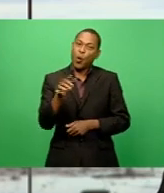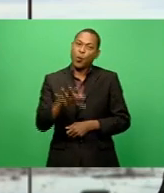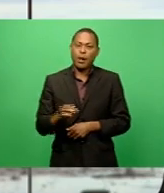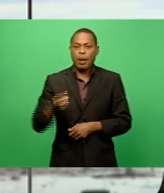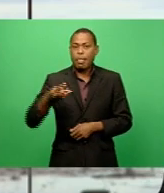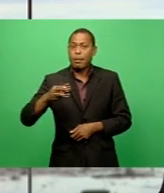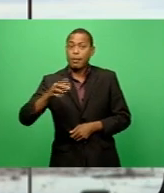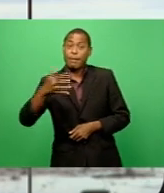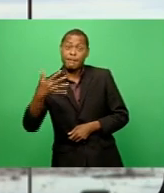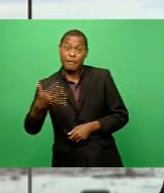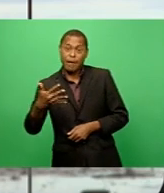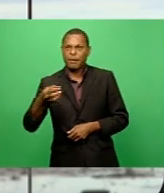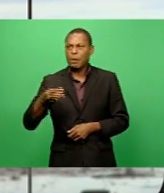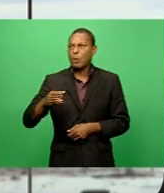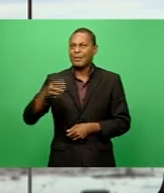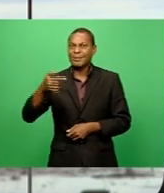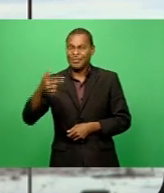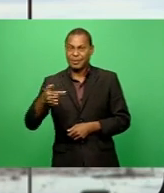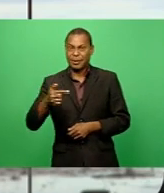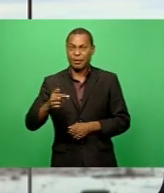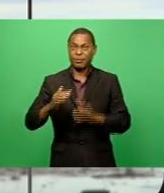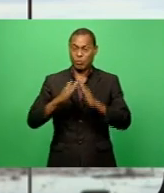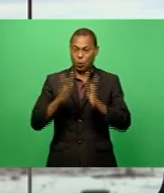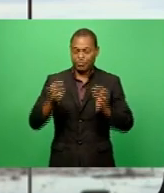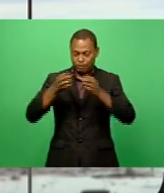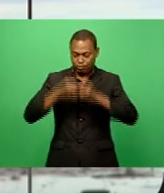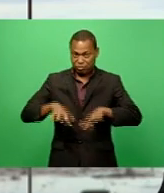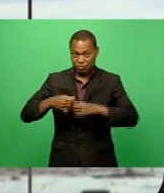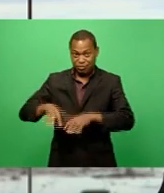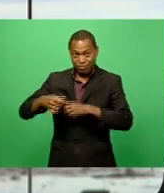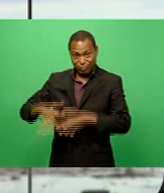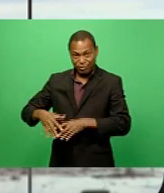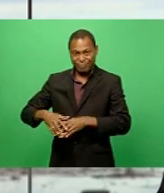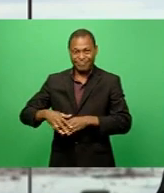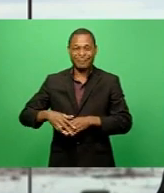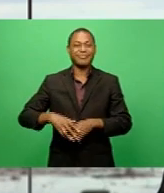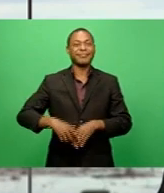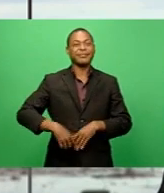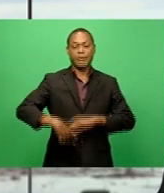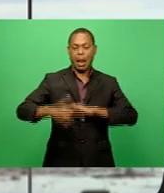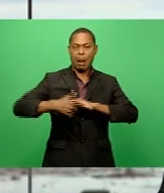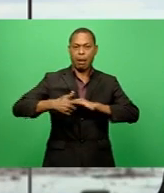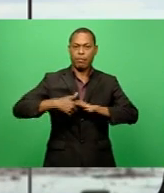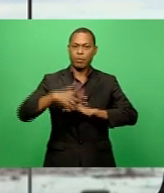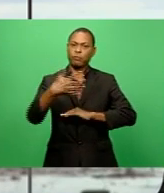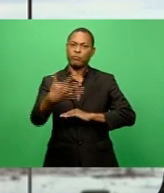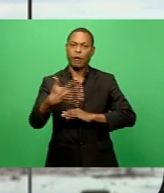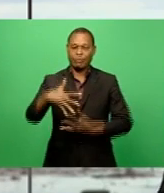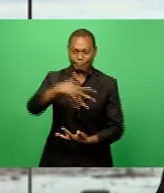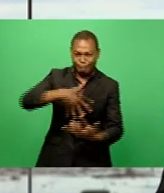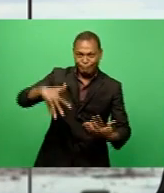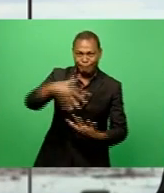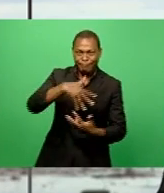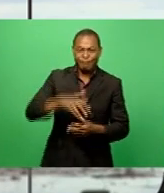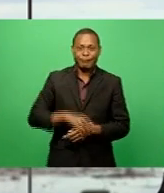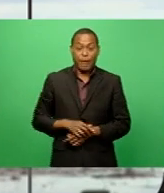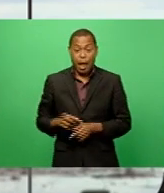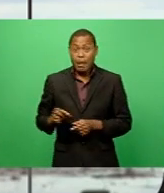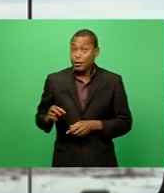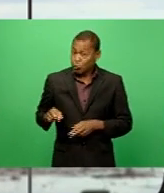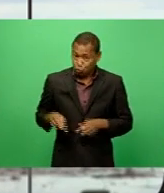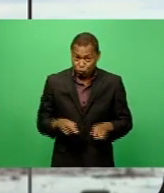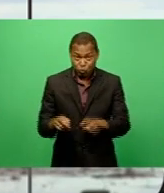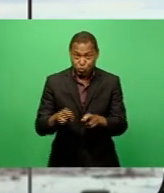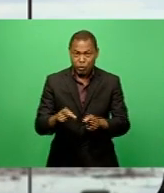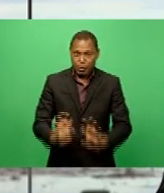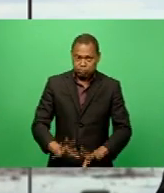35 of the 37 homes in the village were destroyed by the Category 5 cyclone, which caused the nearby river to flood, laying waste to